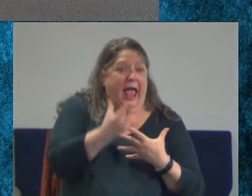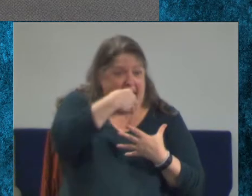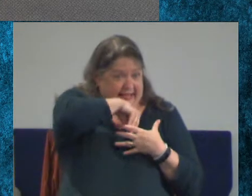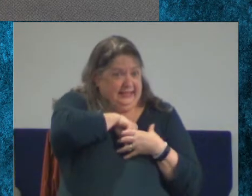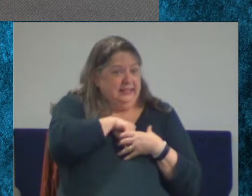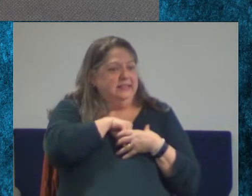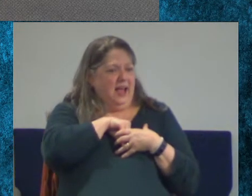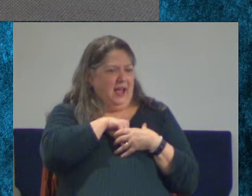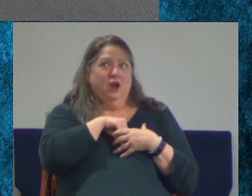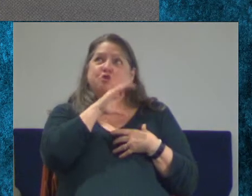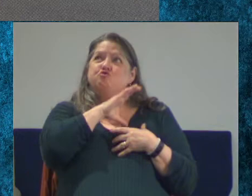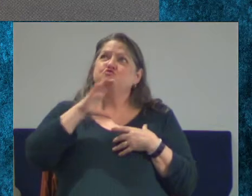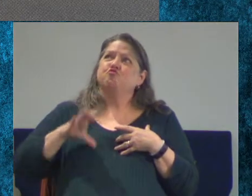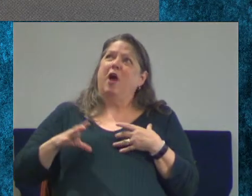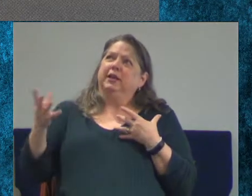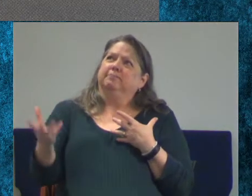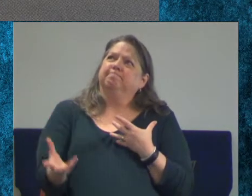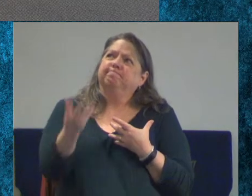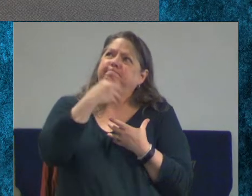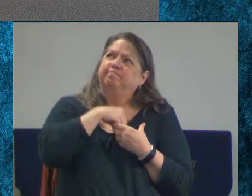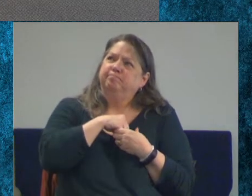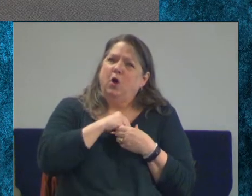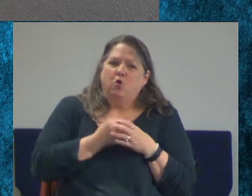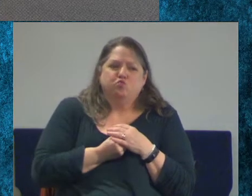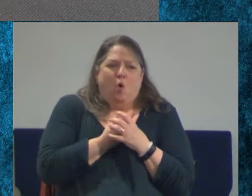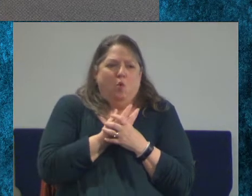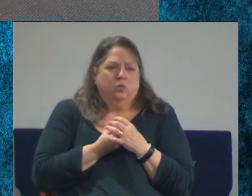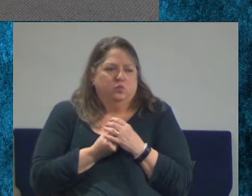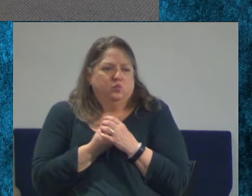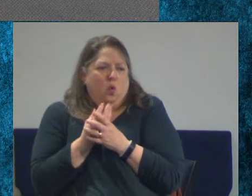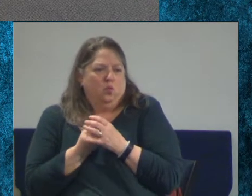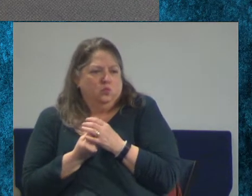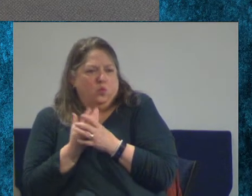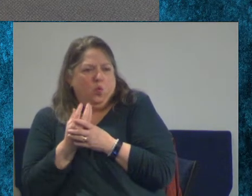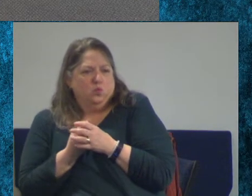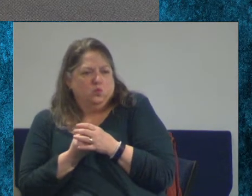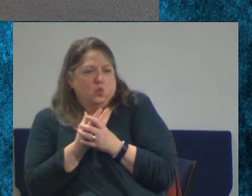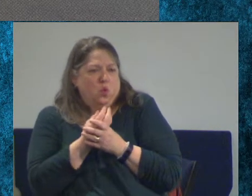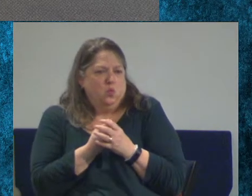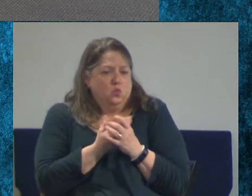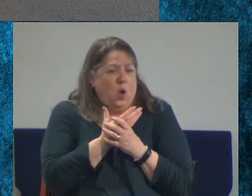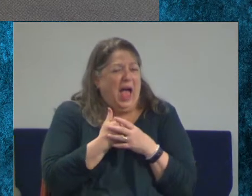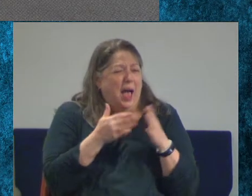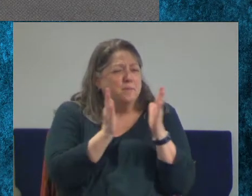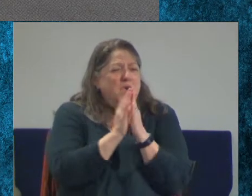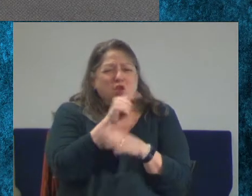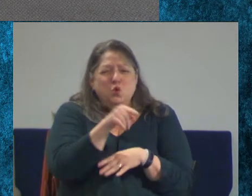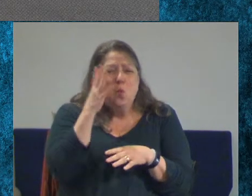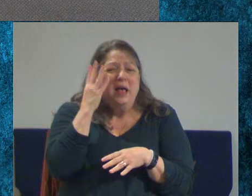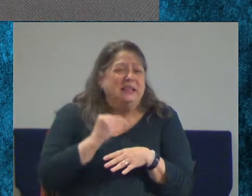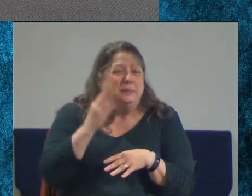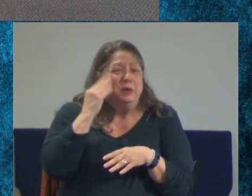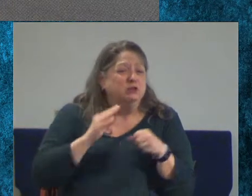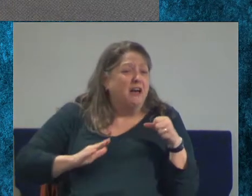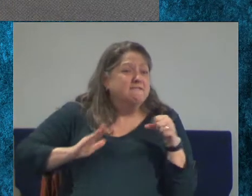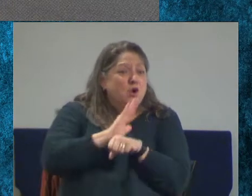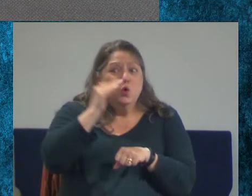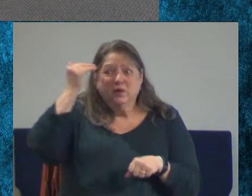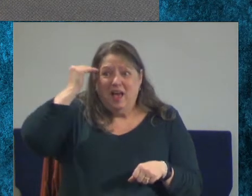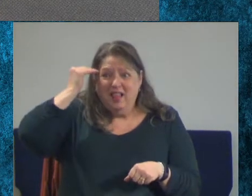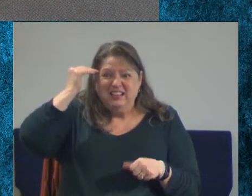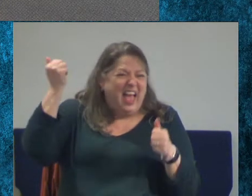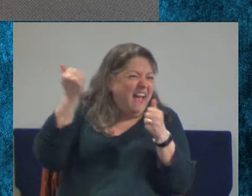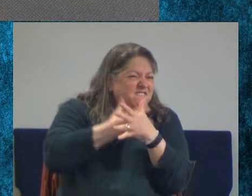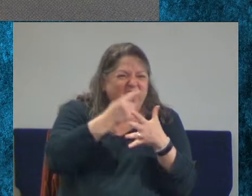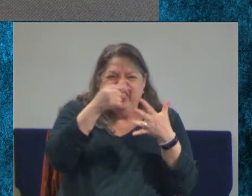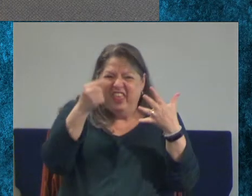is what Christ is developing in you. He says, I'm praying that you would experience the full knowledge of